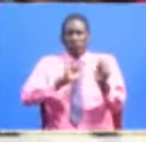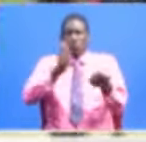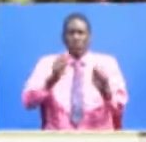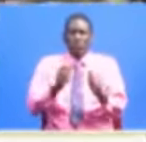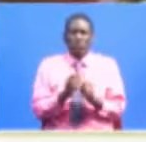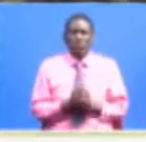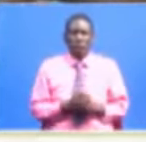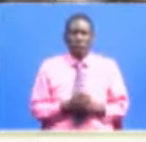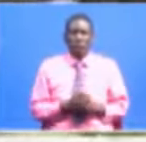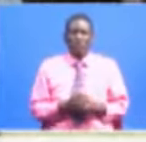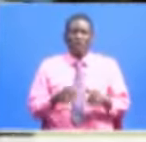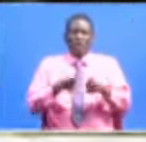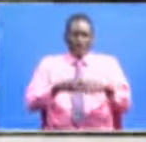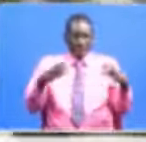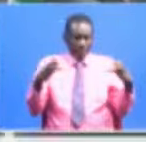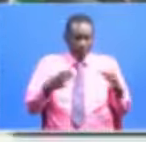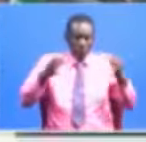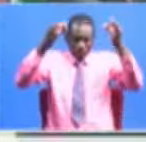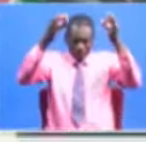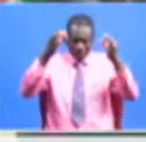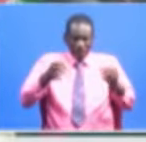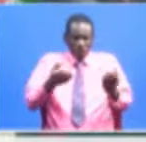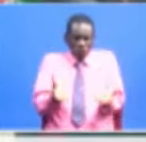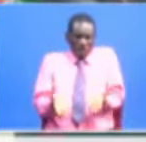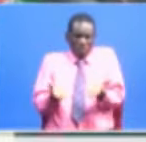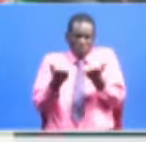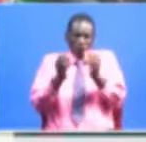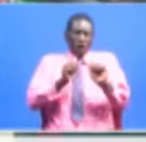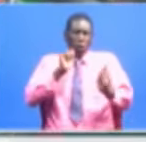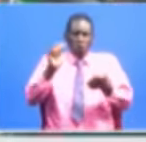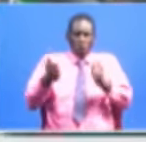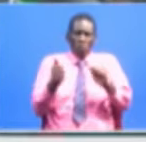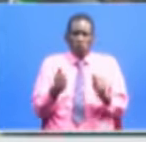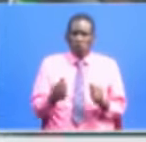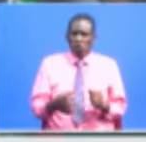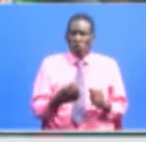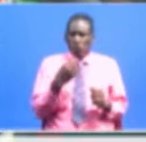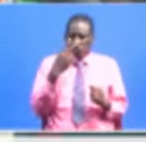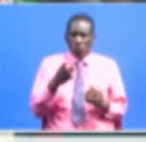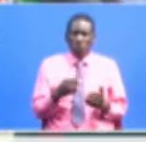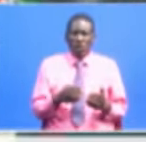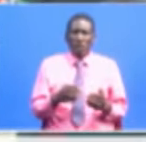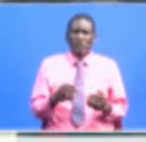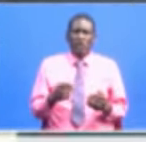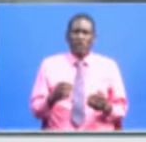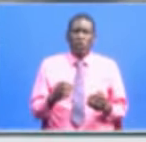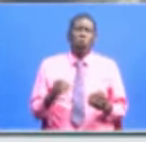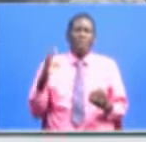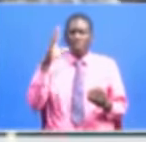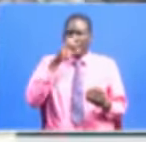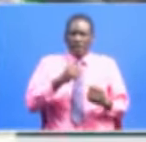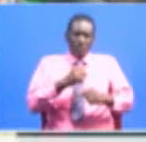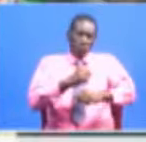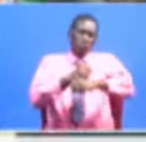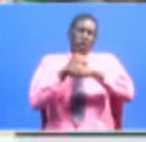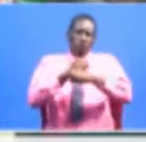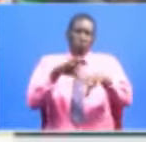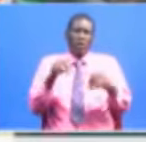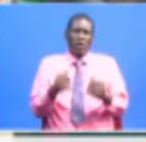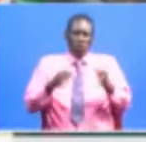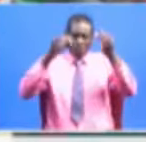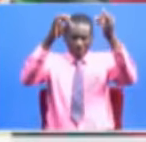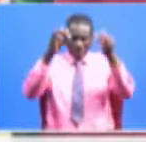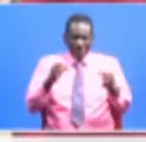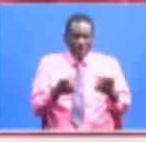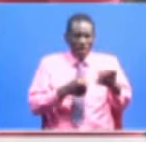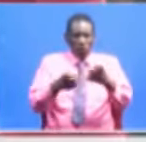Kama team tuliamua to step up our game because tuliona they were lacking up our defense. So hapo ndo tuliamua to take